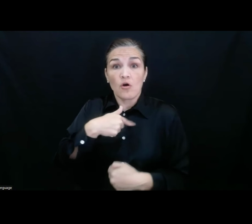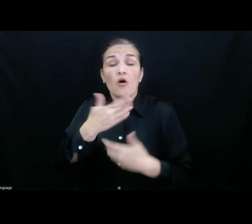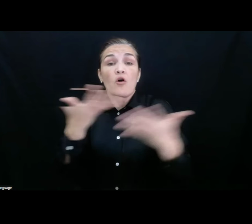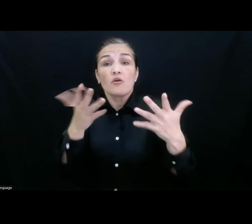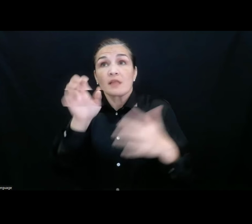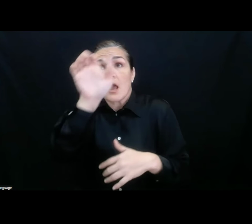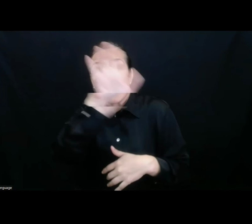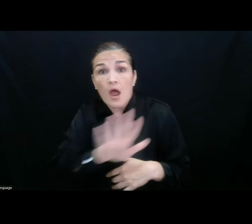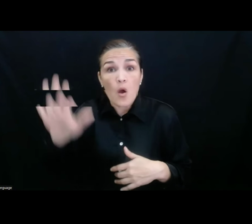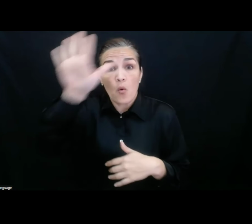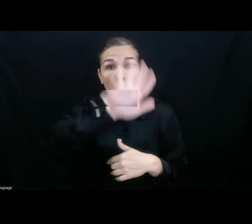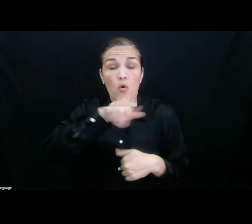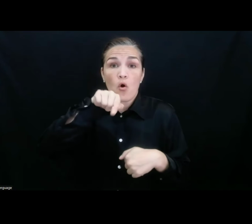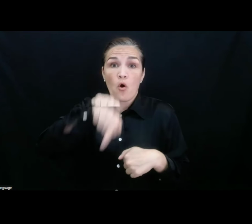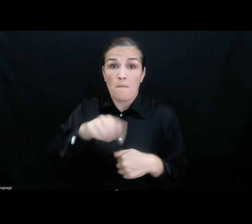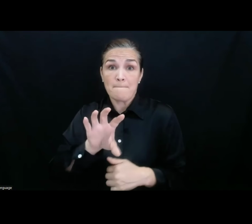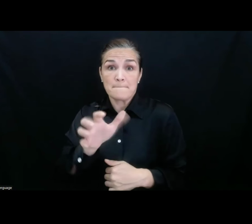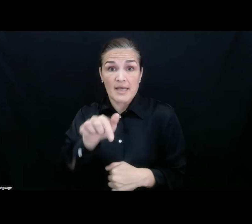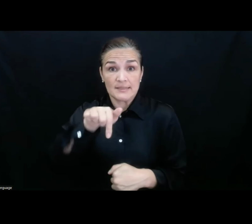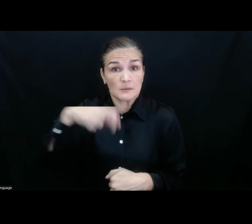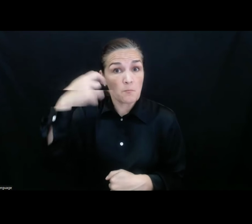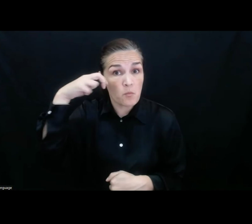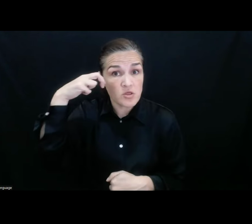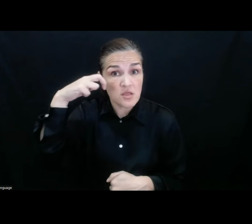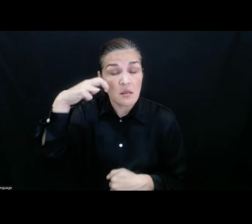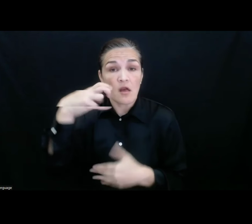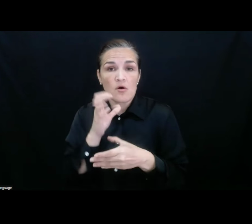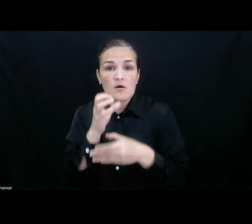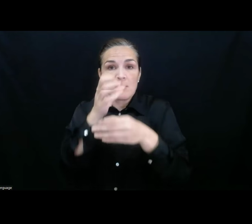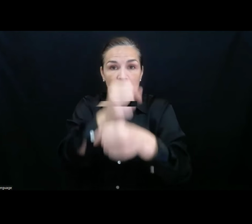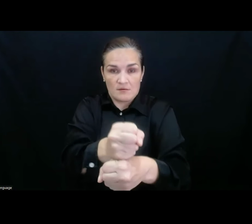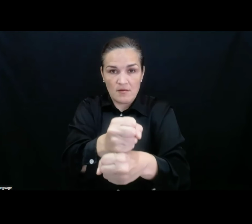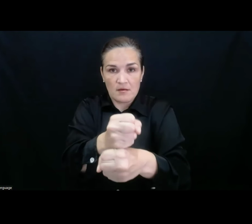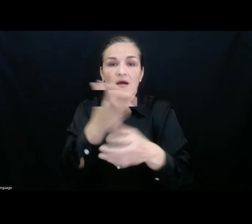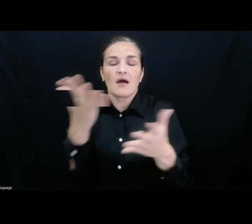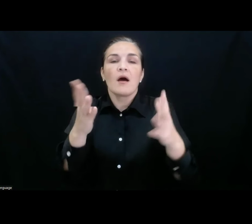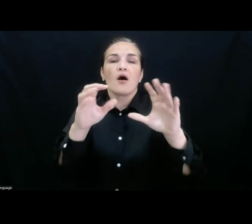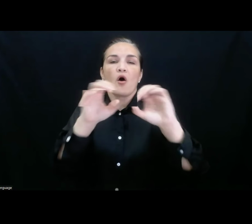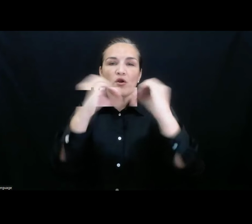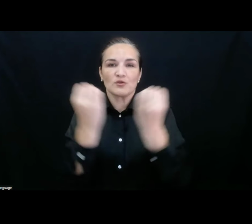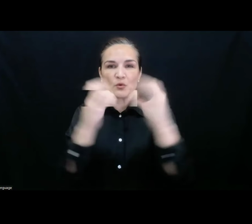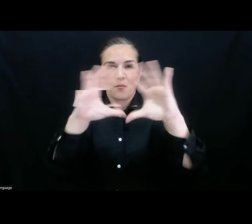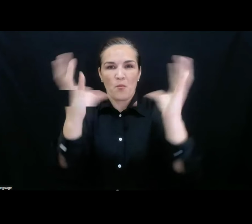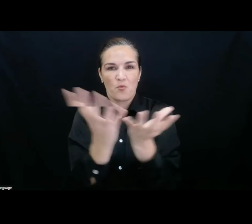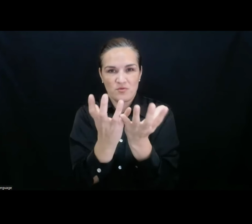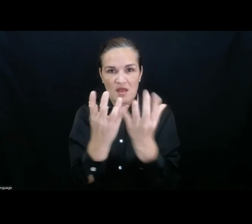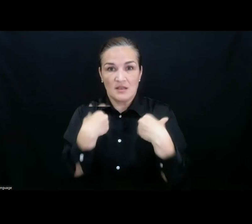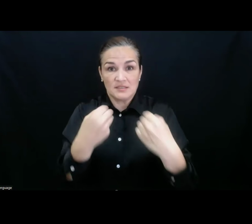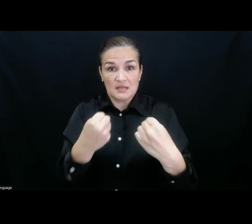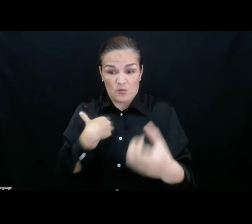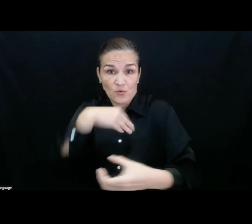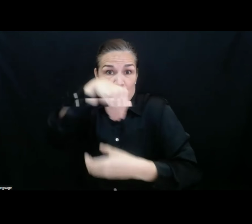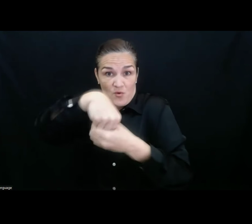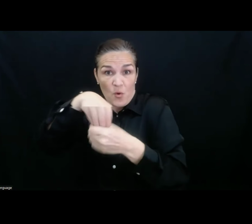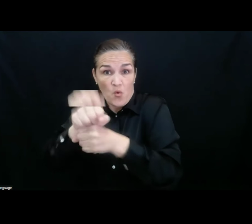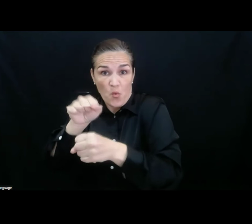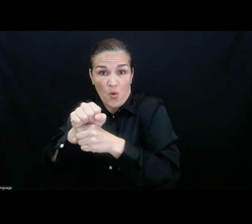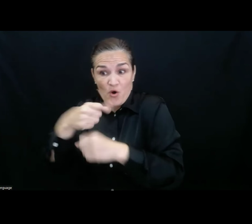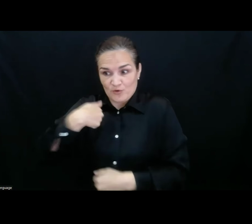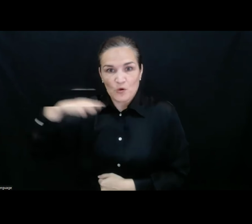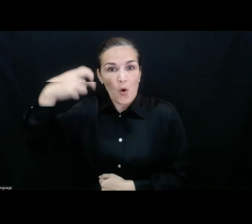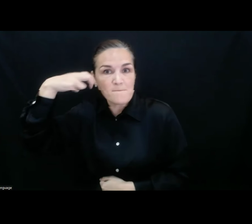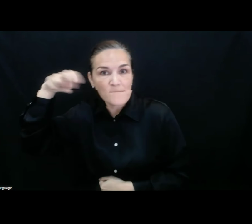that privilege to represent WHO in the home country. So I'm also Montenegrin. So